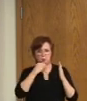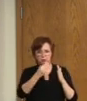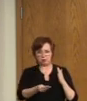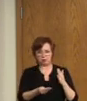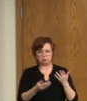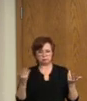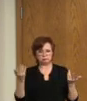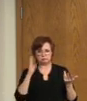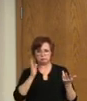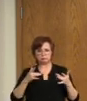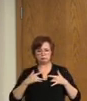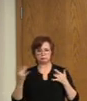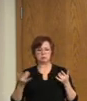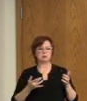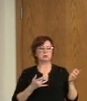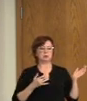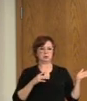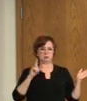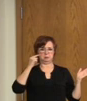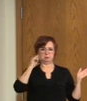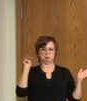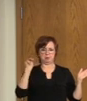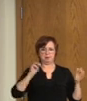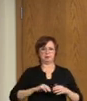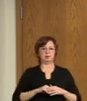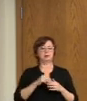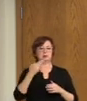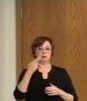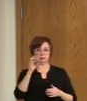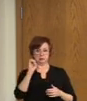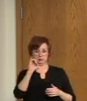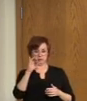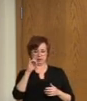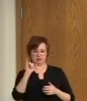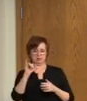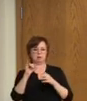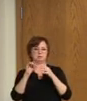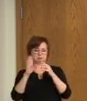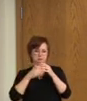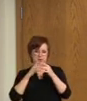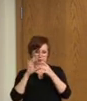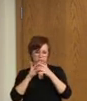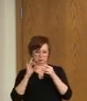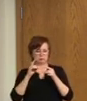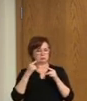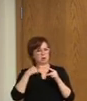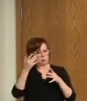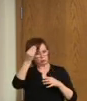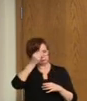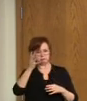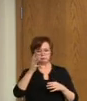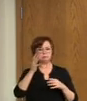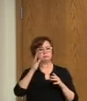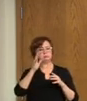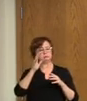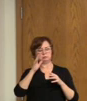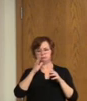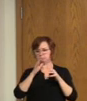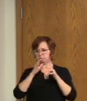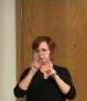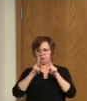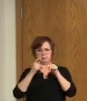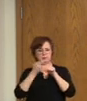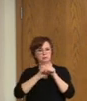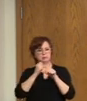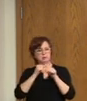an amazing job of compliance with the public health orders. We have some people that are not adhering to that, and again,